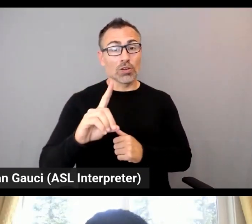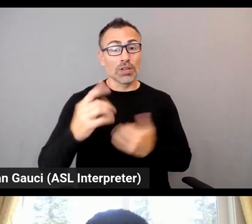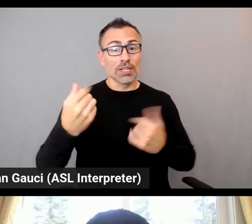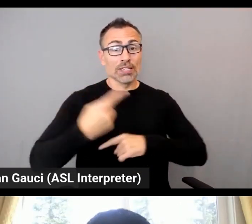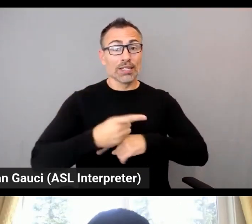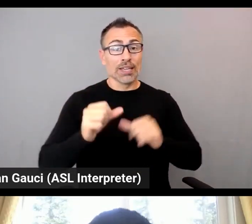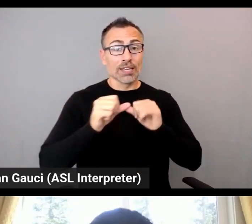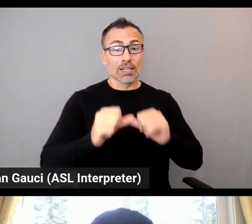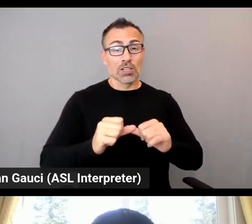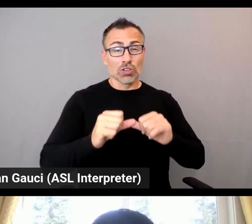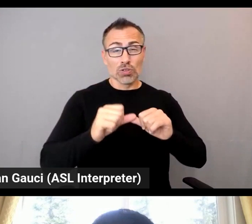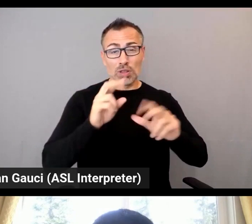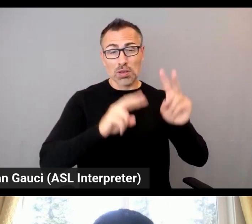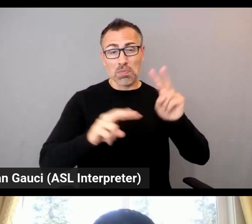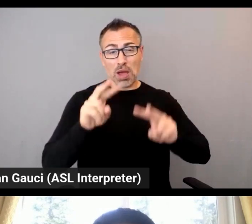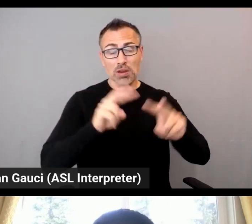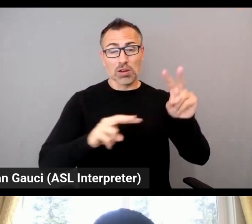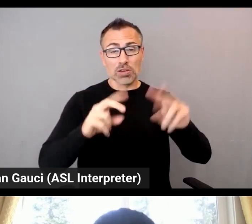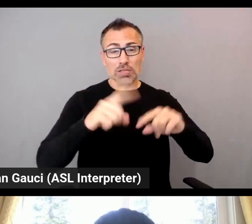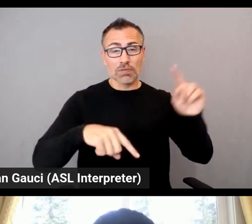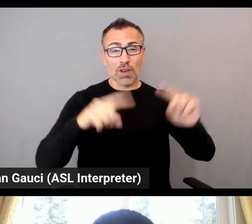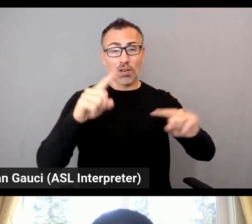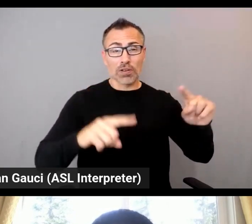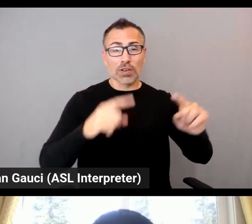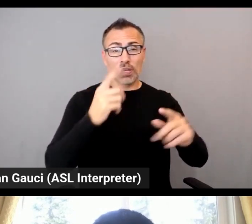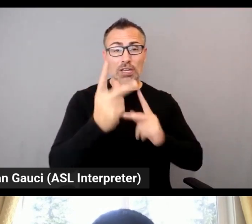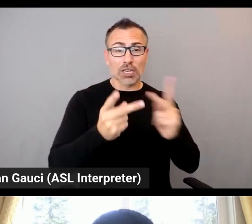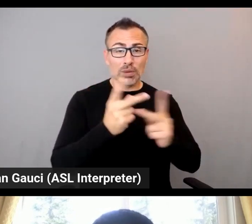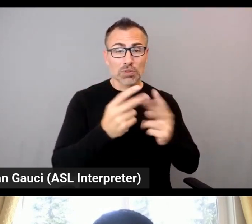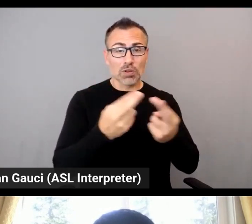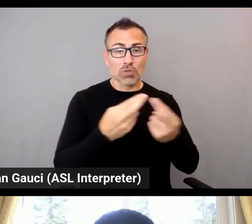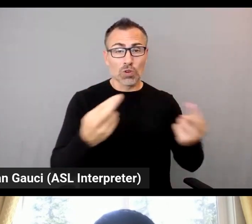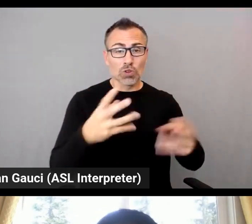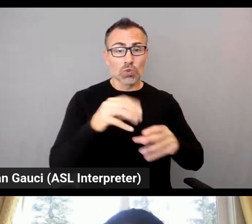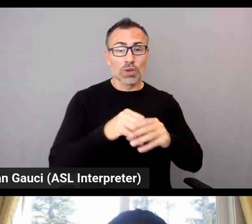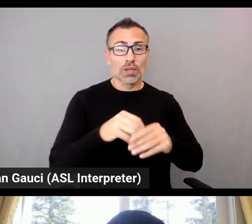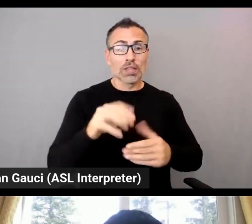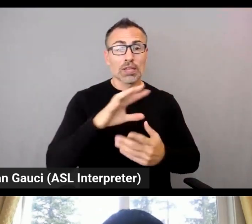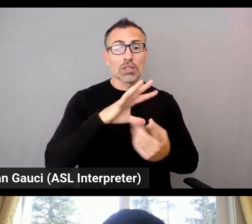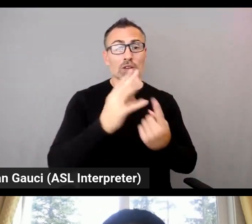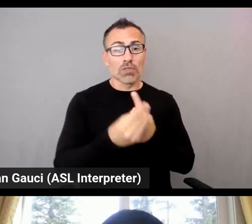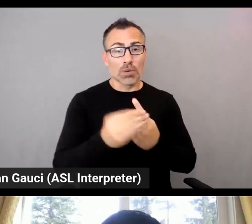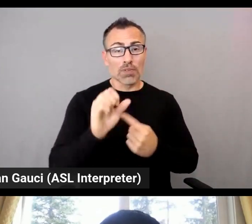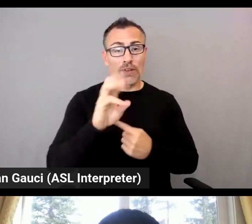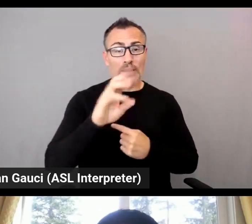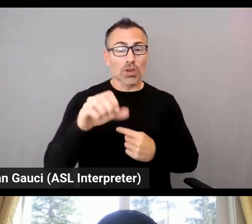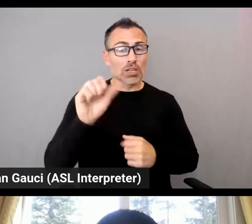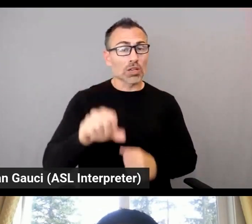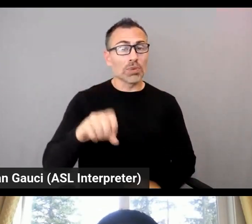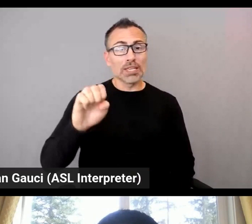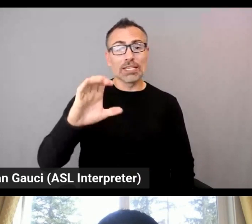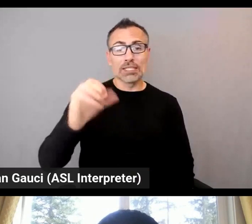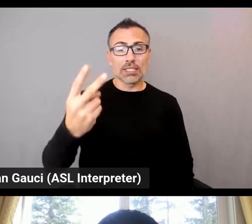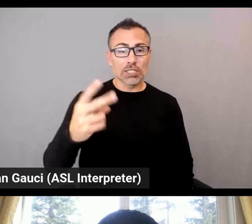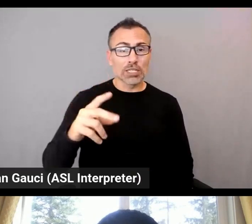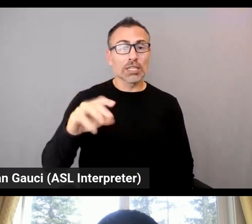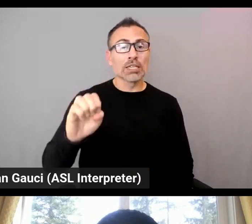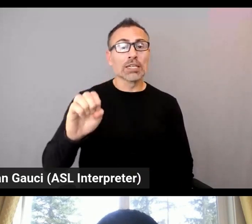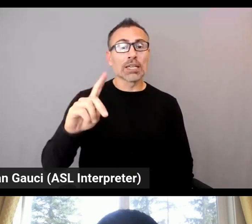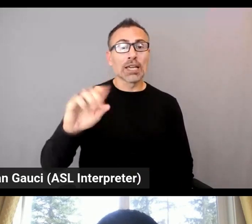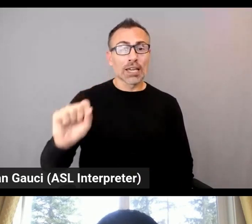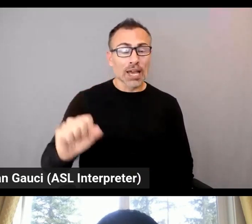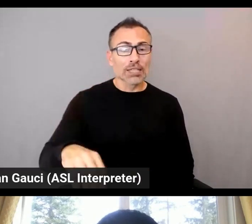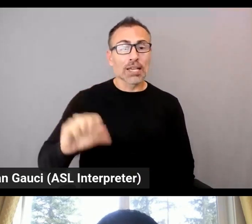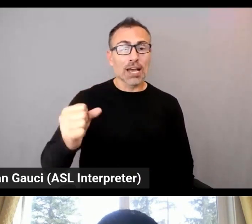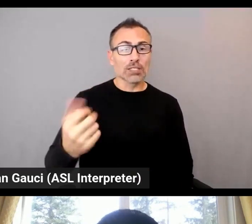monitors various types of resources in your AWS environment. That could be EC2, EKS, S3, and today we're very